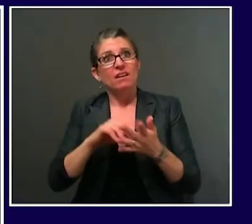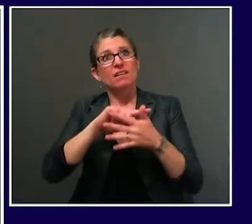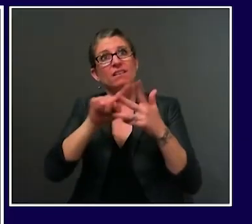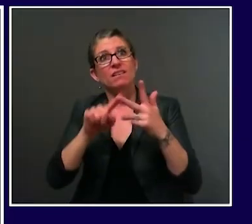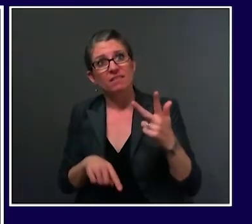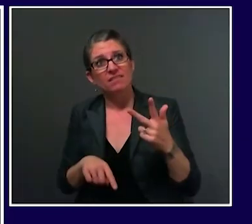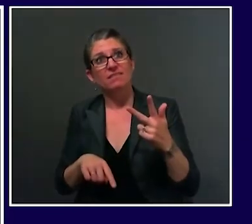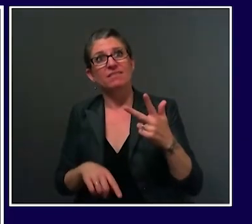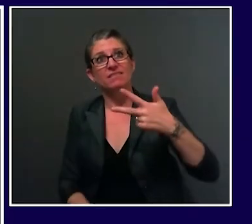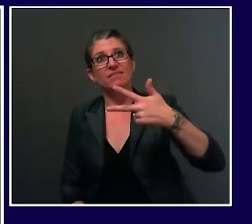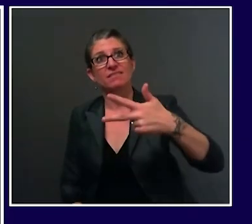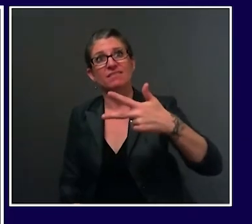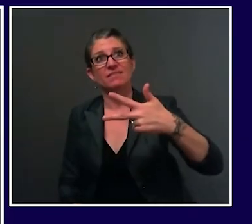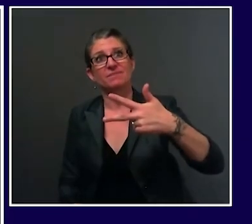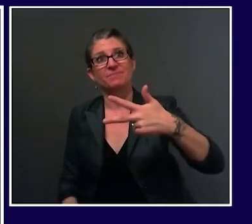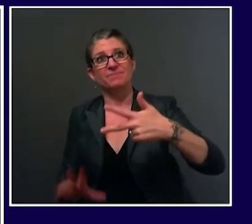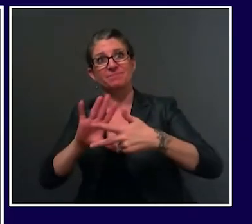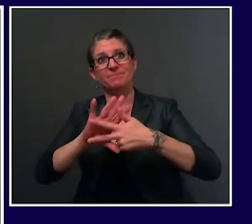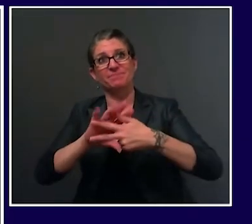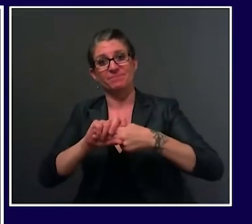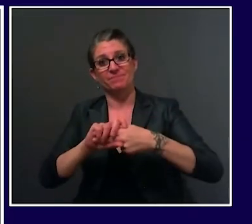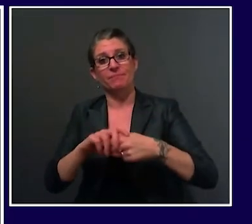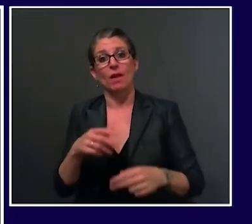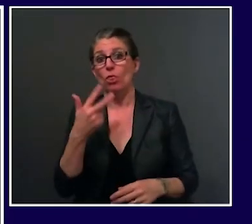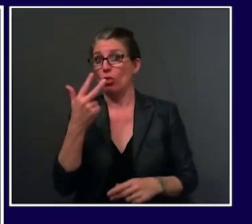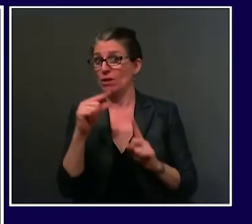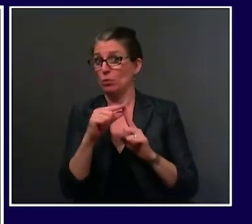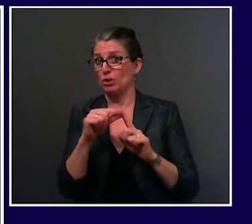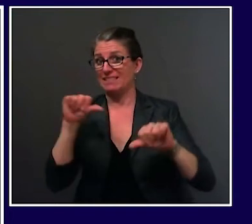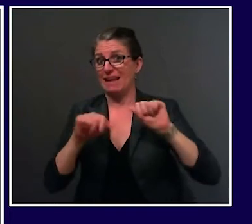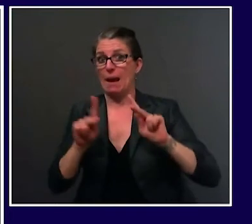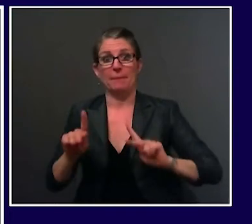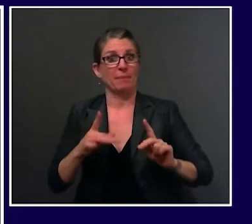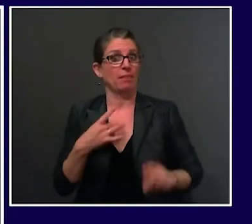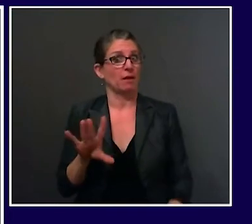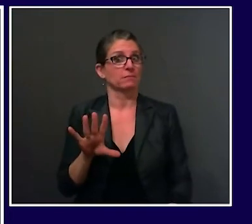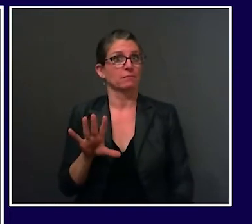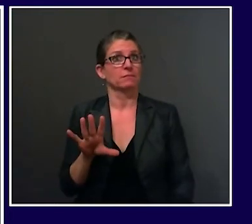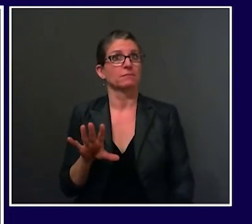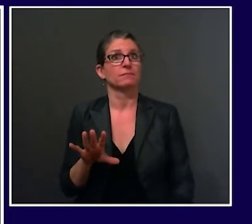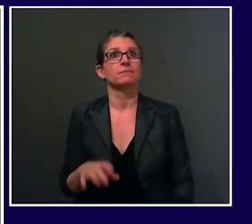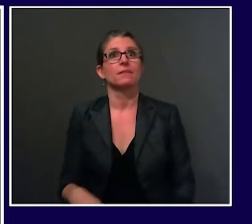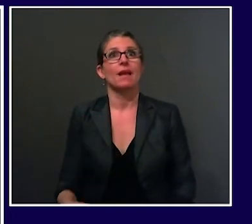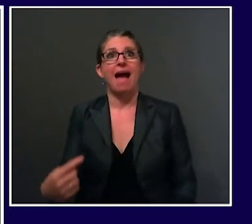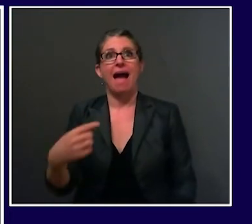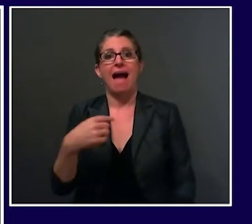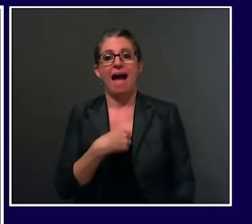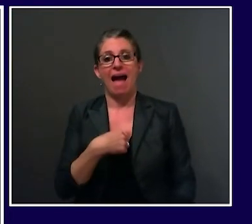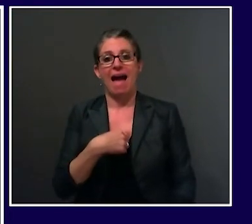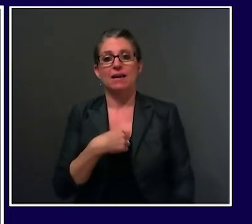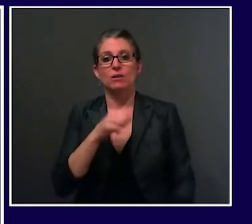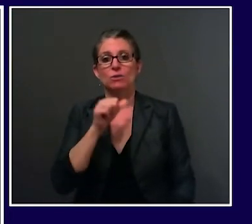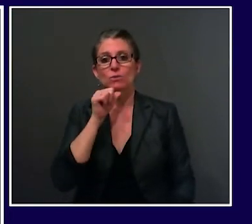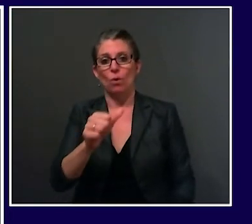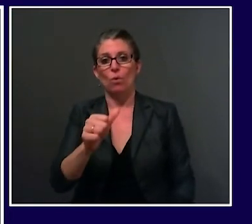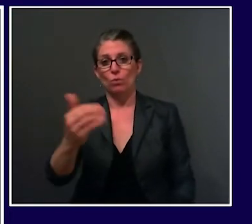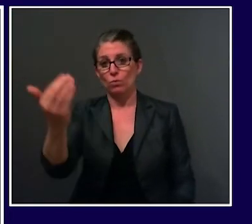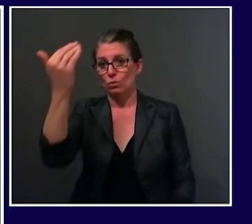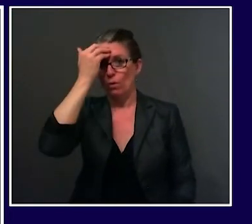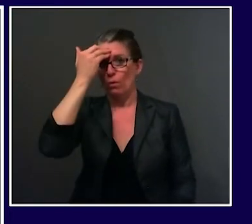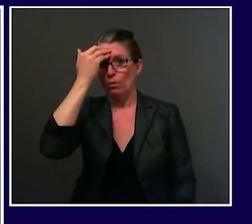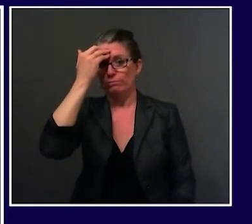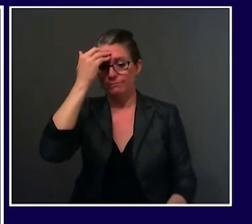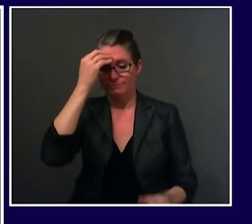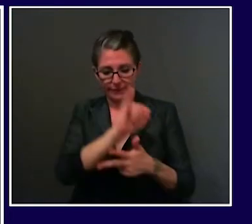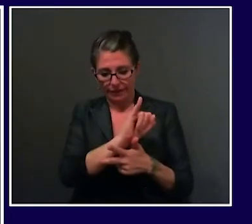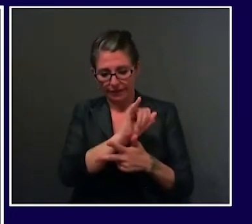science just don't like to say, but we owe it to ourselves to say, which is we don't know. We don't know. But